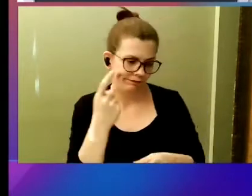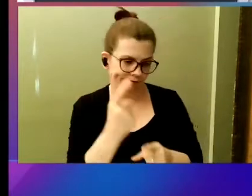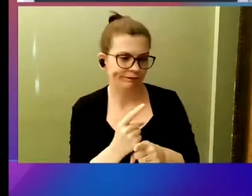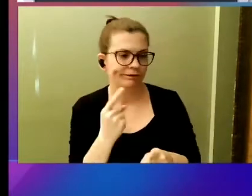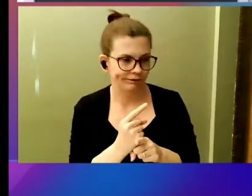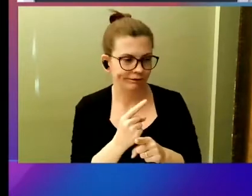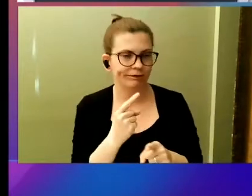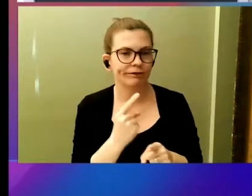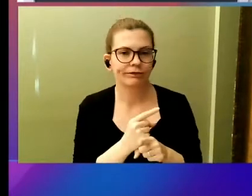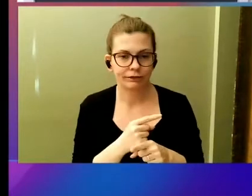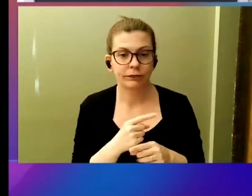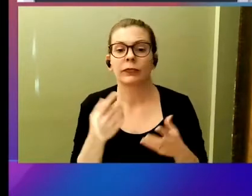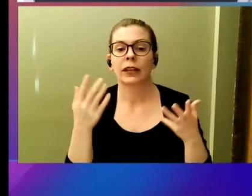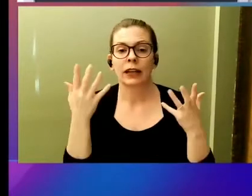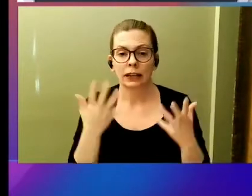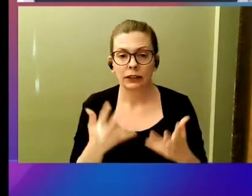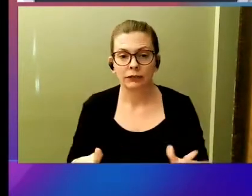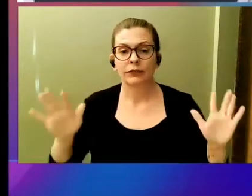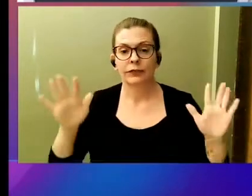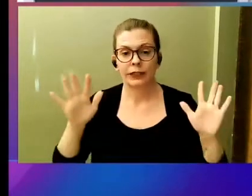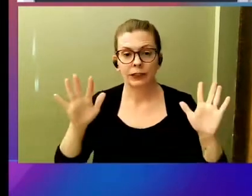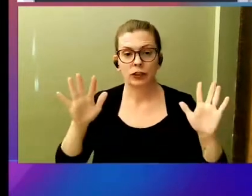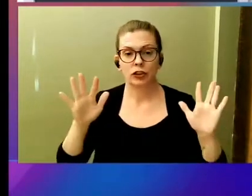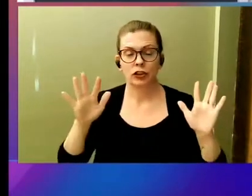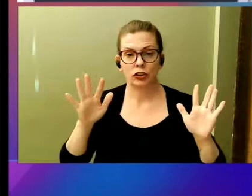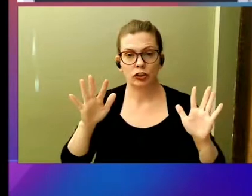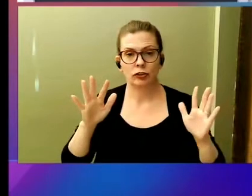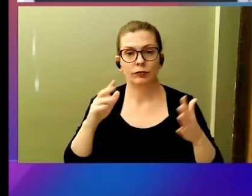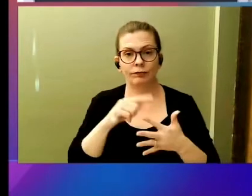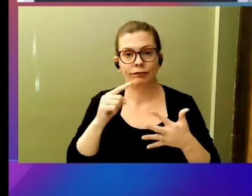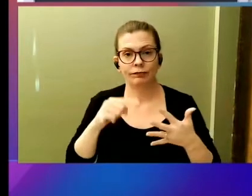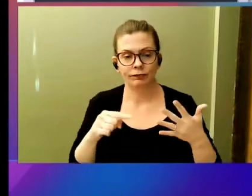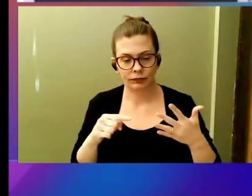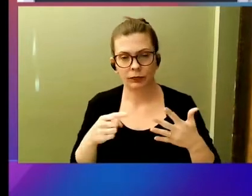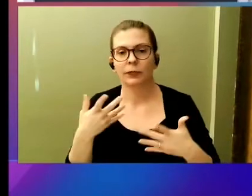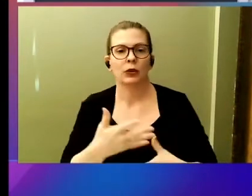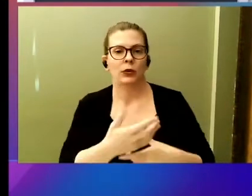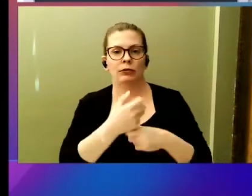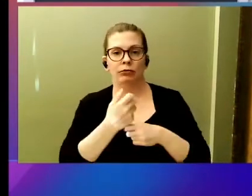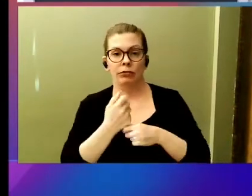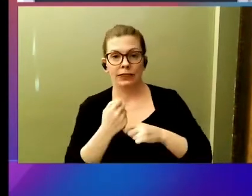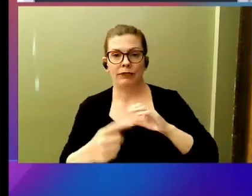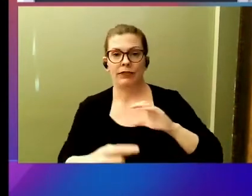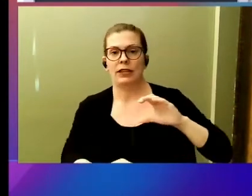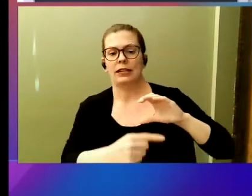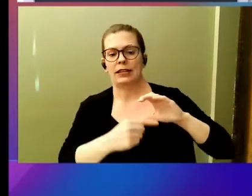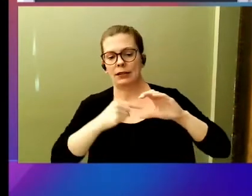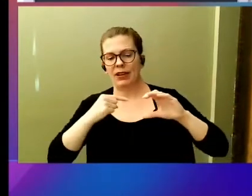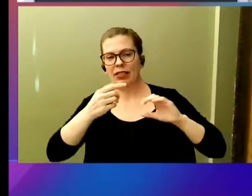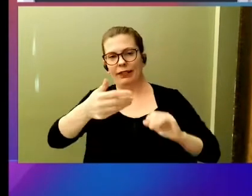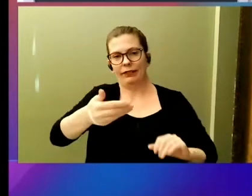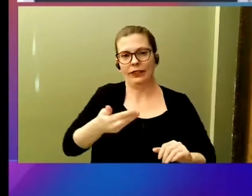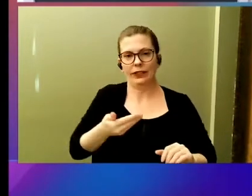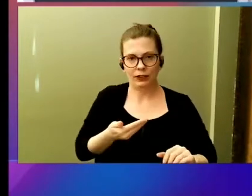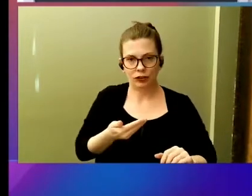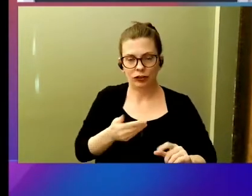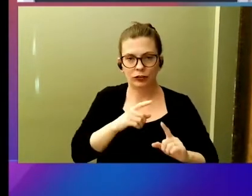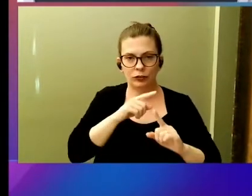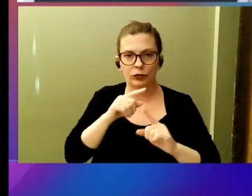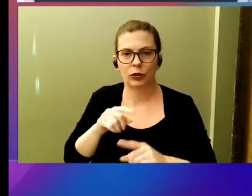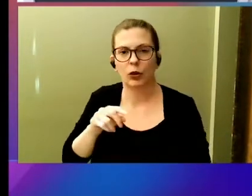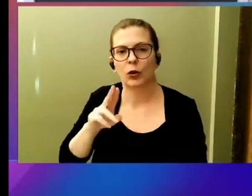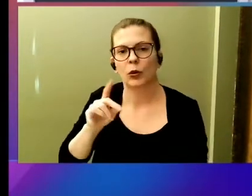these two steps are fulfilled, they are going to receive an email invitation to go on Udacity website and complete